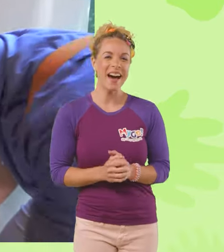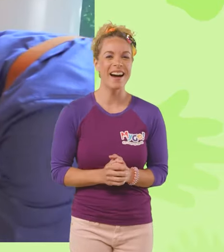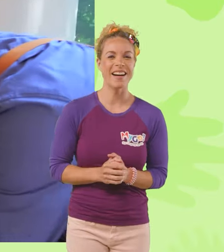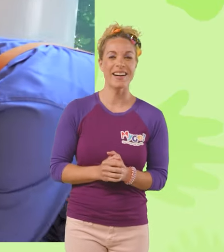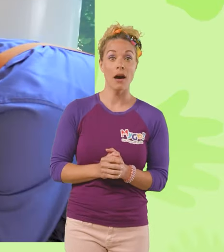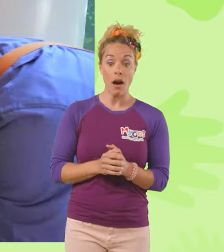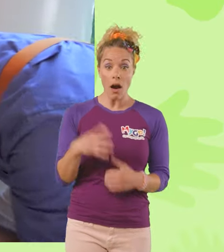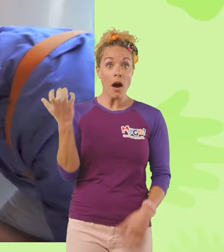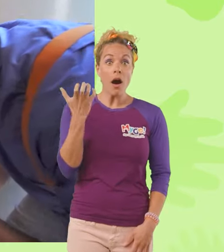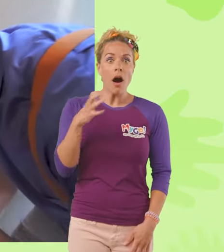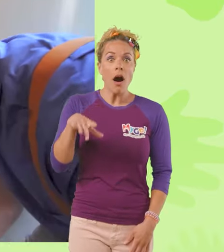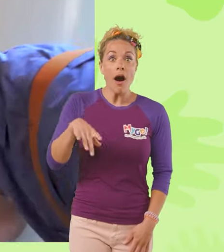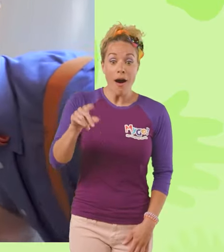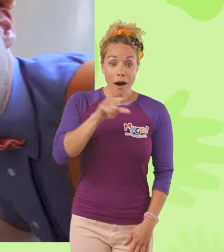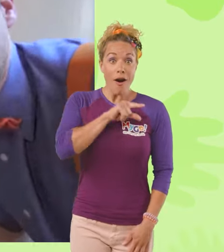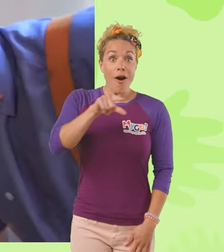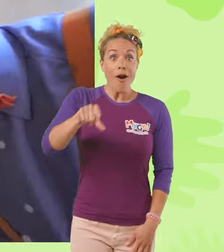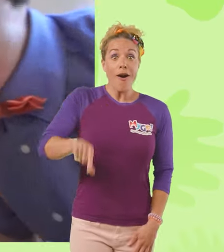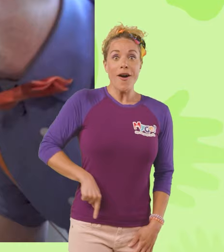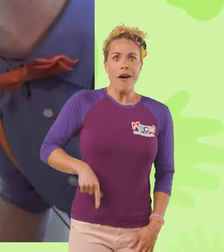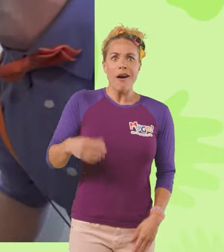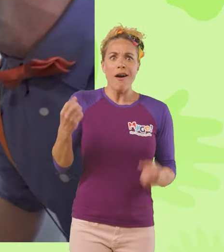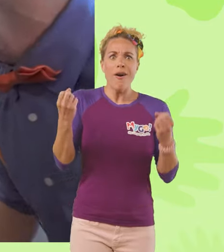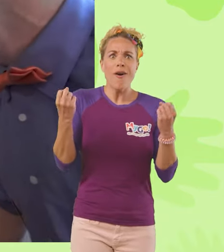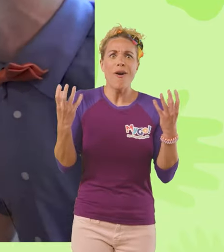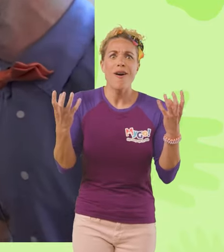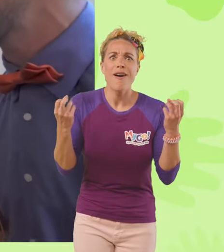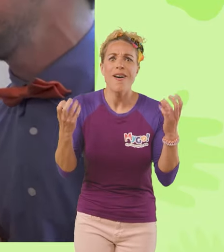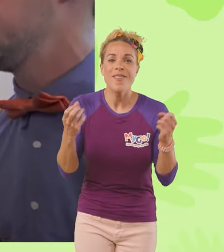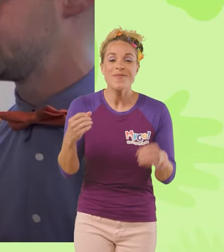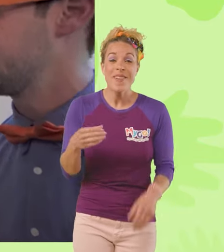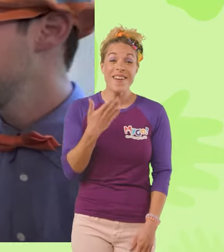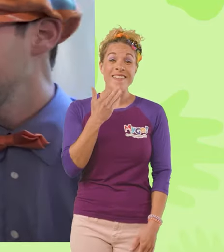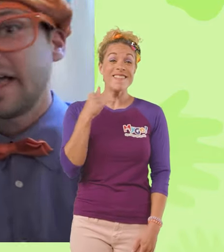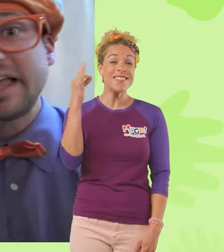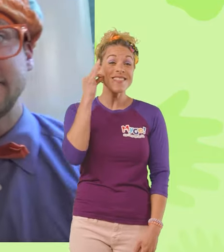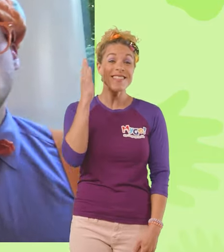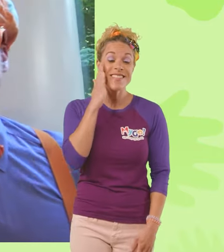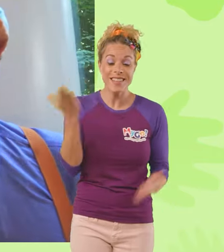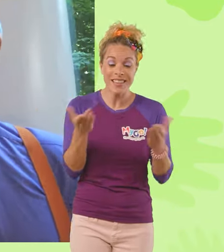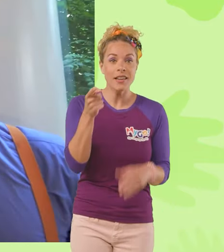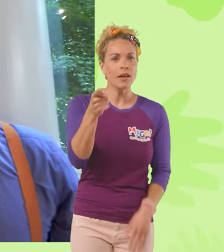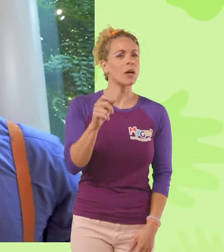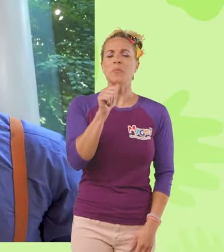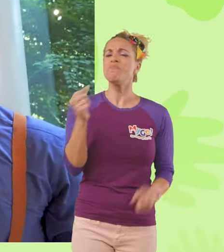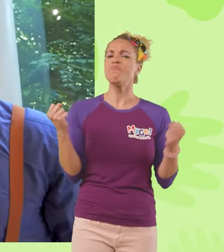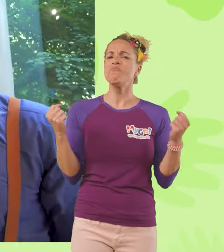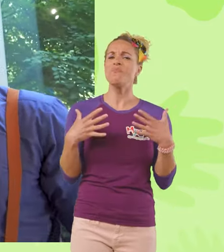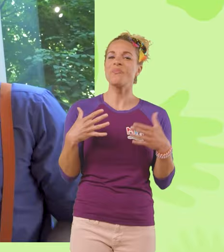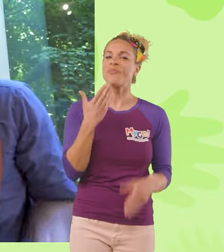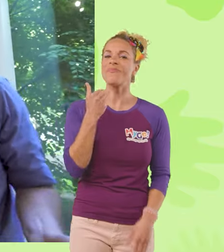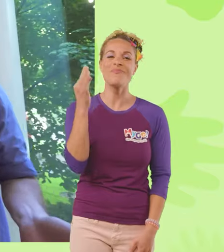Oh, I found the queen. Wow, there's so many honey bees in here. Hey, don't be scared of honey